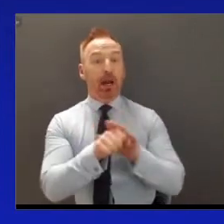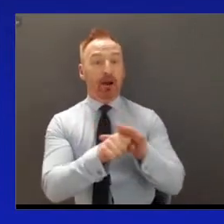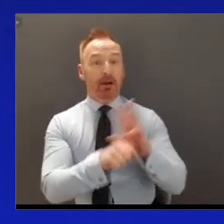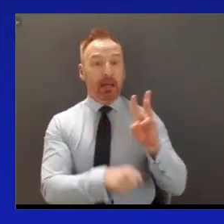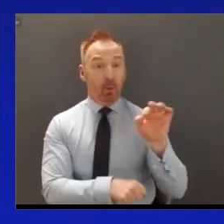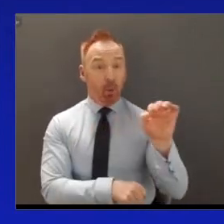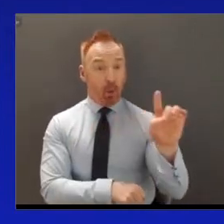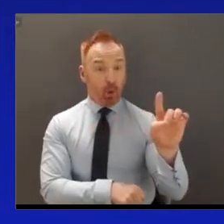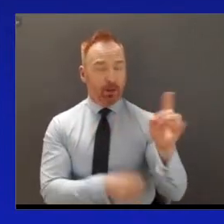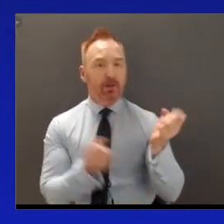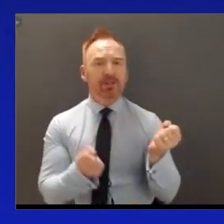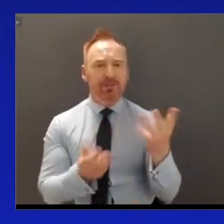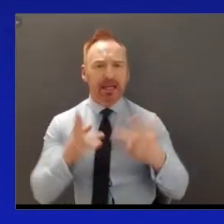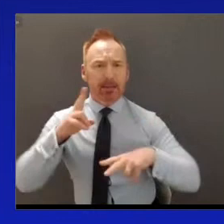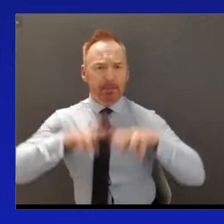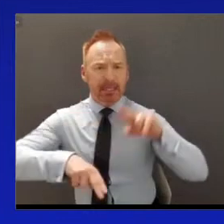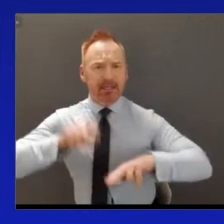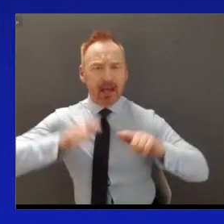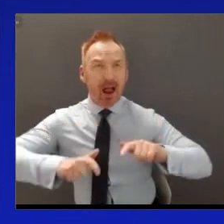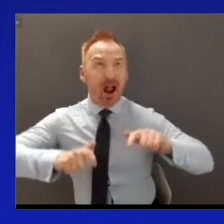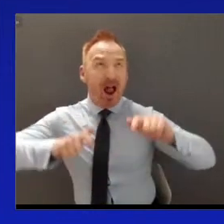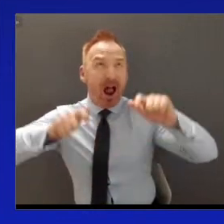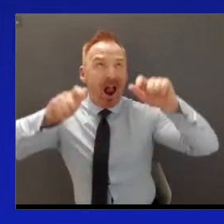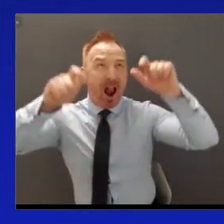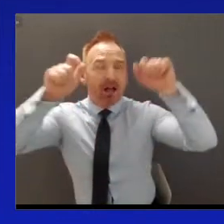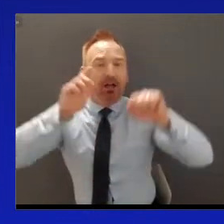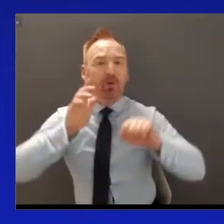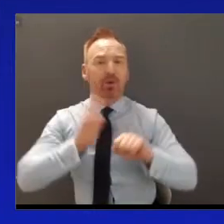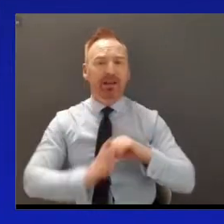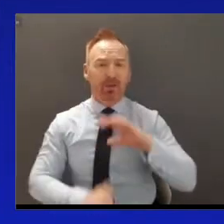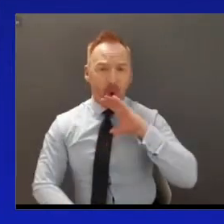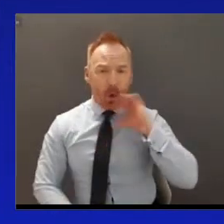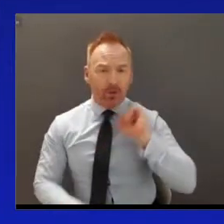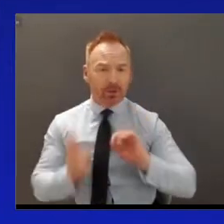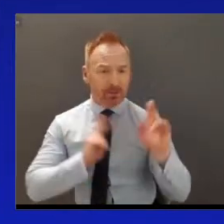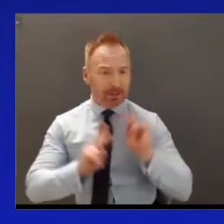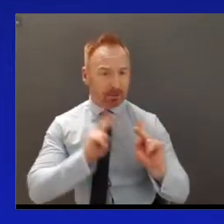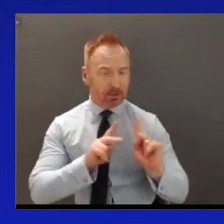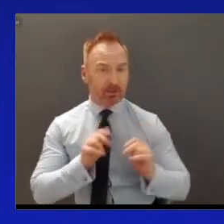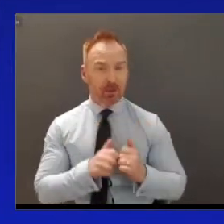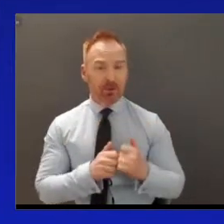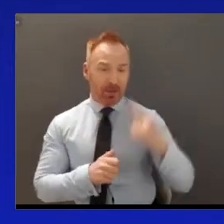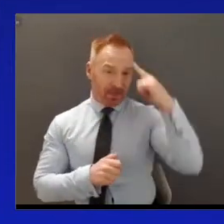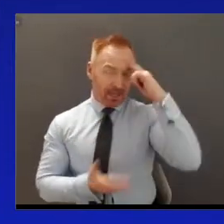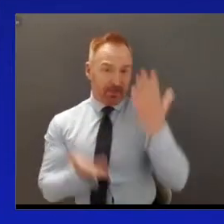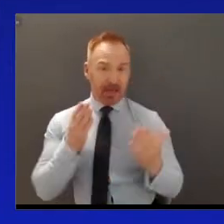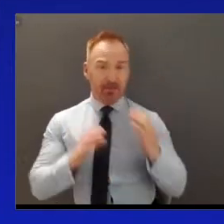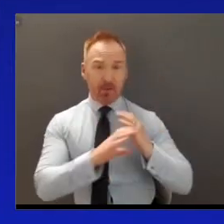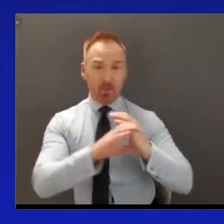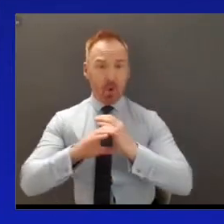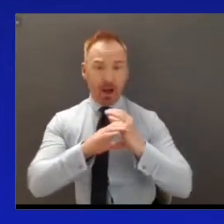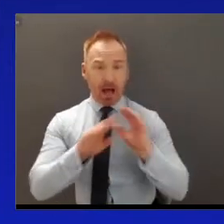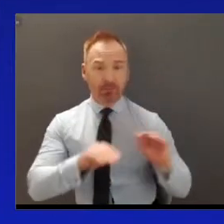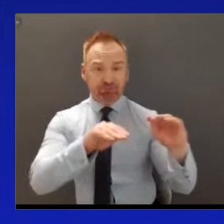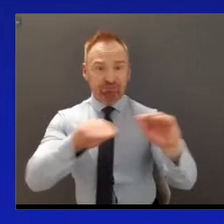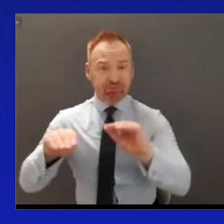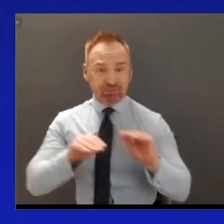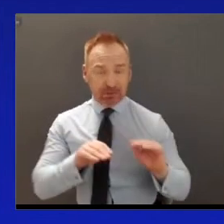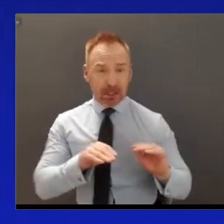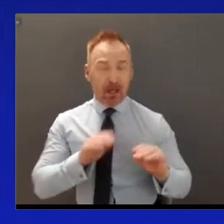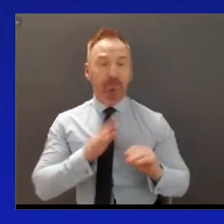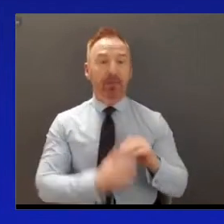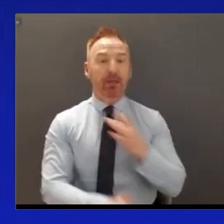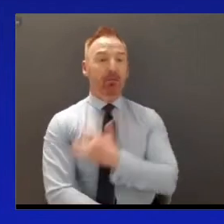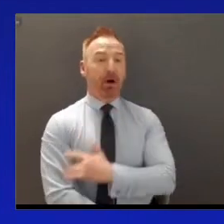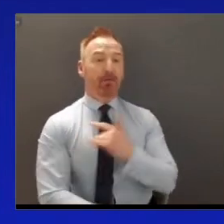there with many elderly patients. We're looking at mobile strategies for them as well too. And the province also in phase 2 has